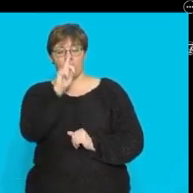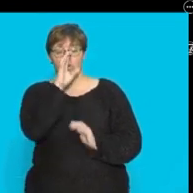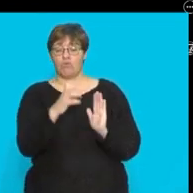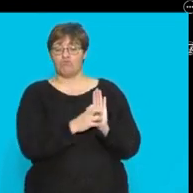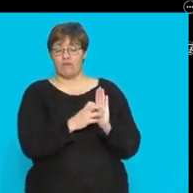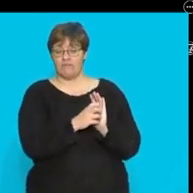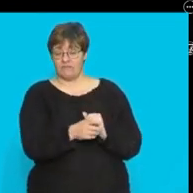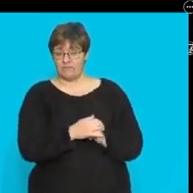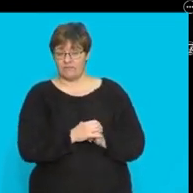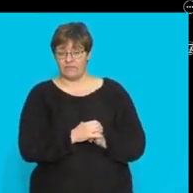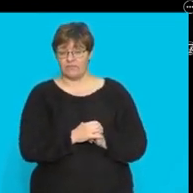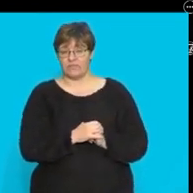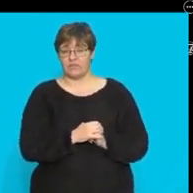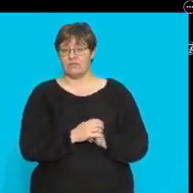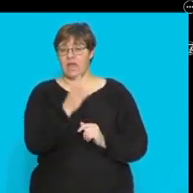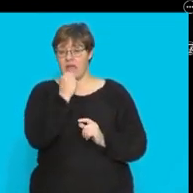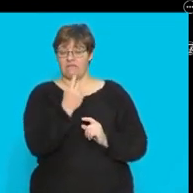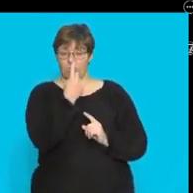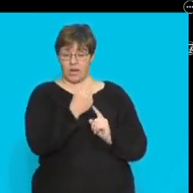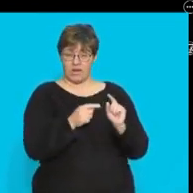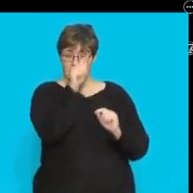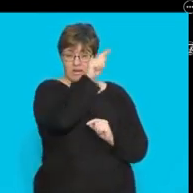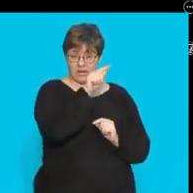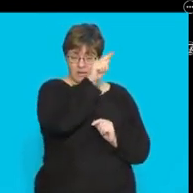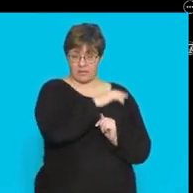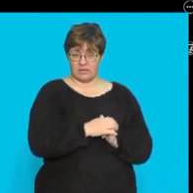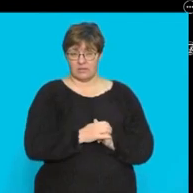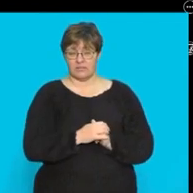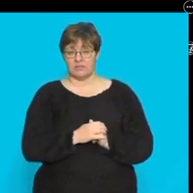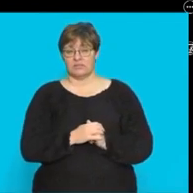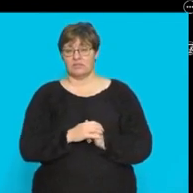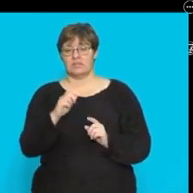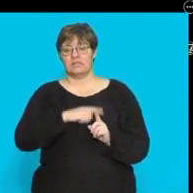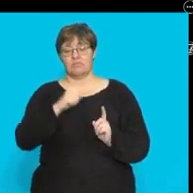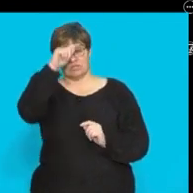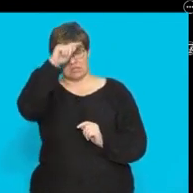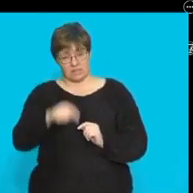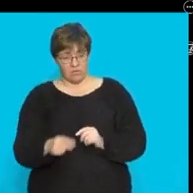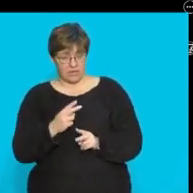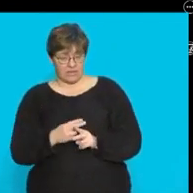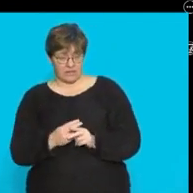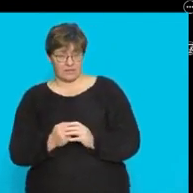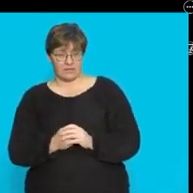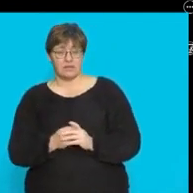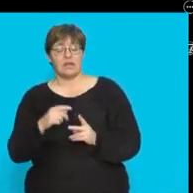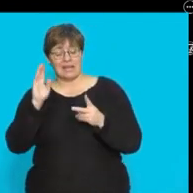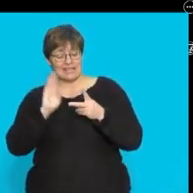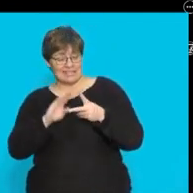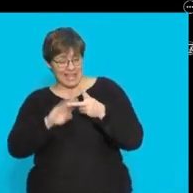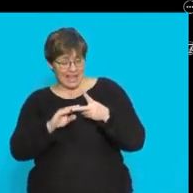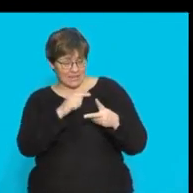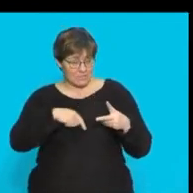graph, we have one spike over here, then our temperature goes down again. We have